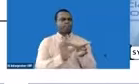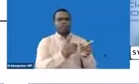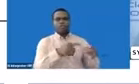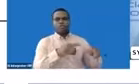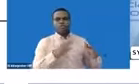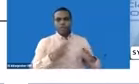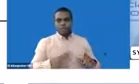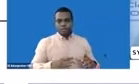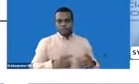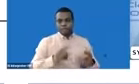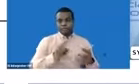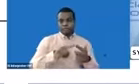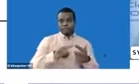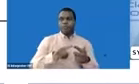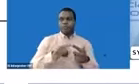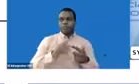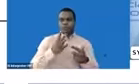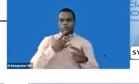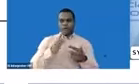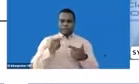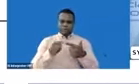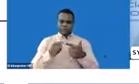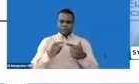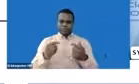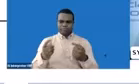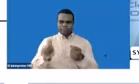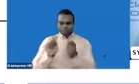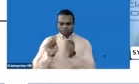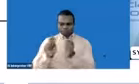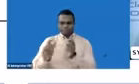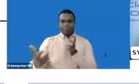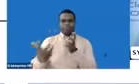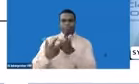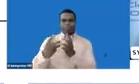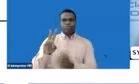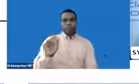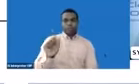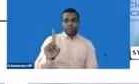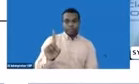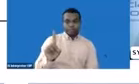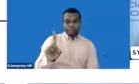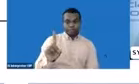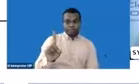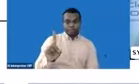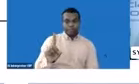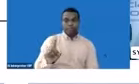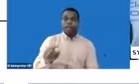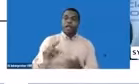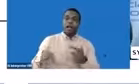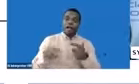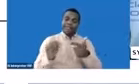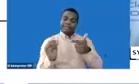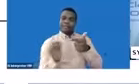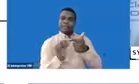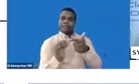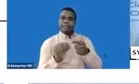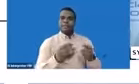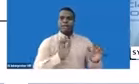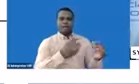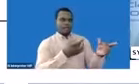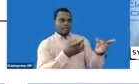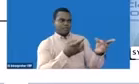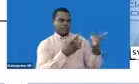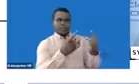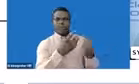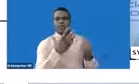feedback options, so users can learn how the feedback mechanism will present itself to the user and how you can use the